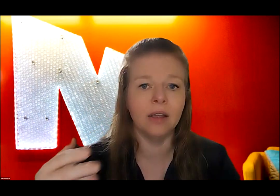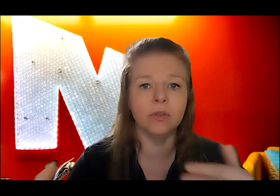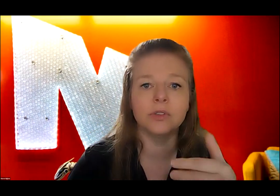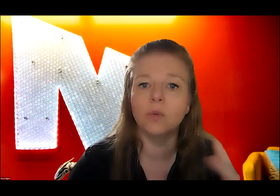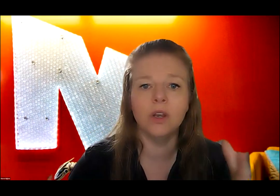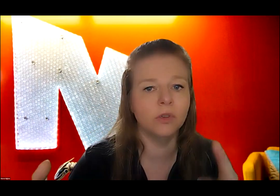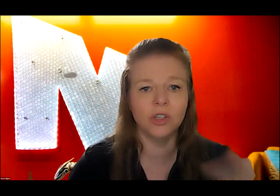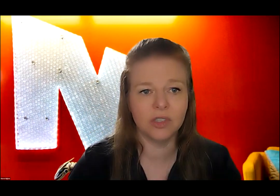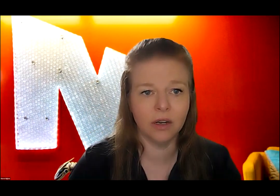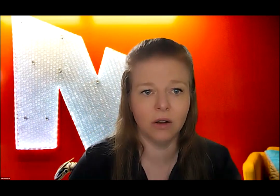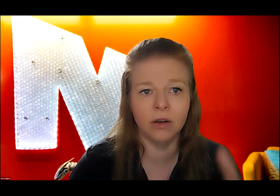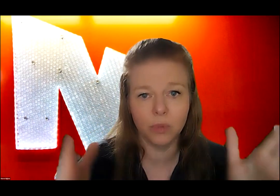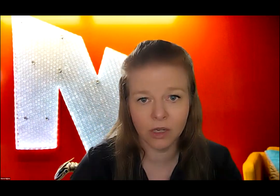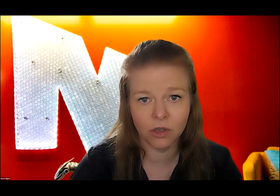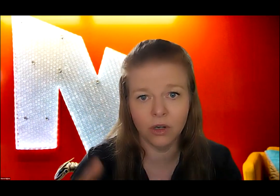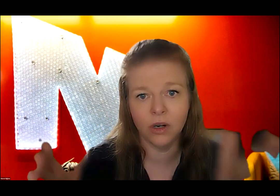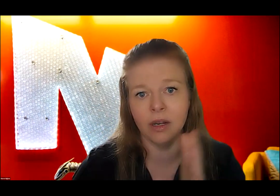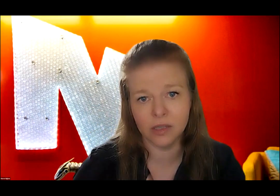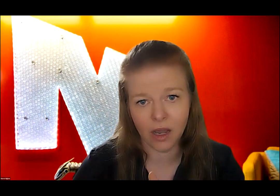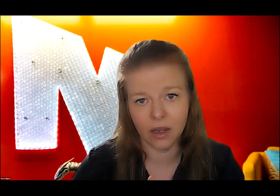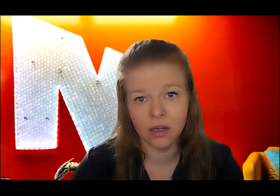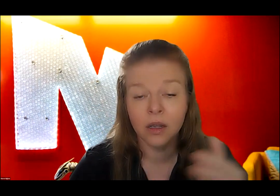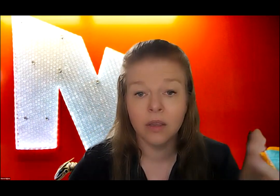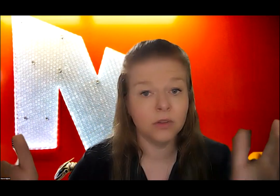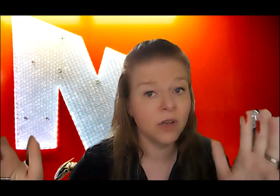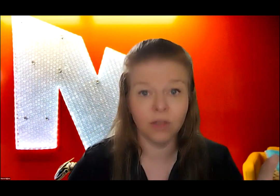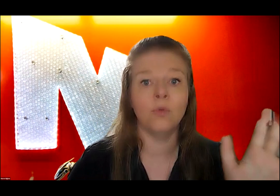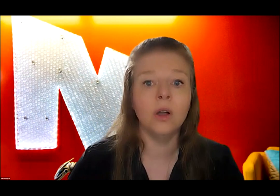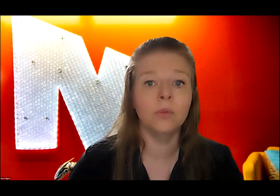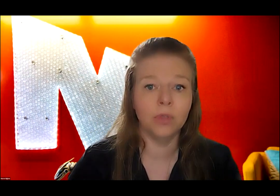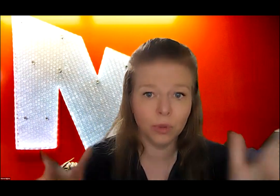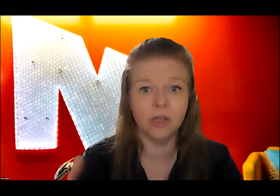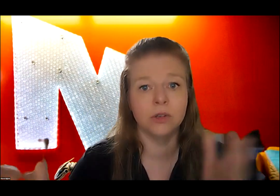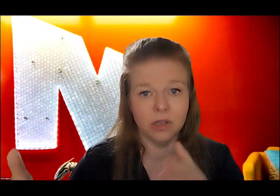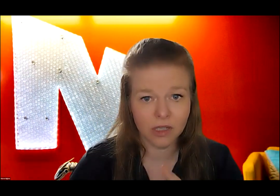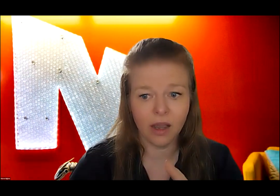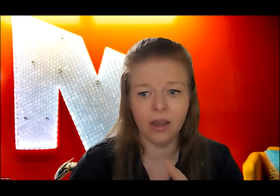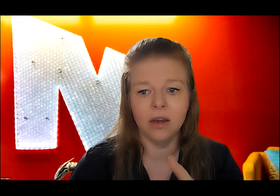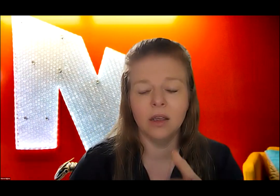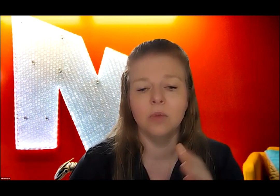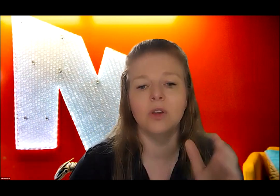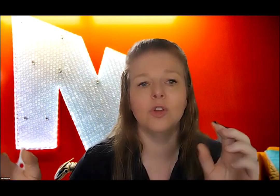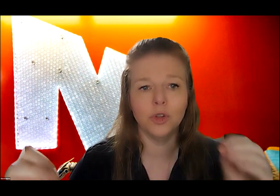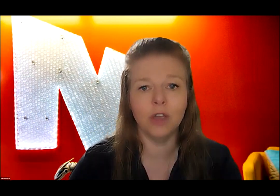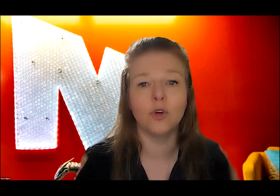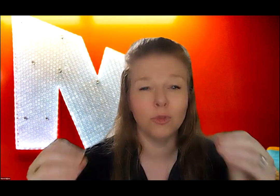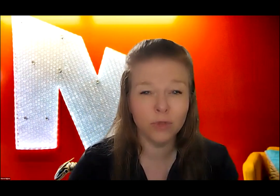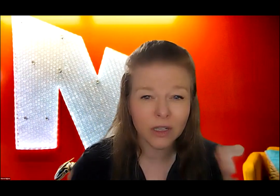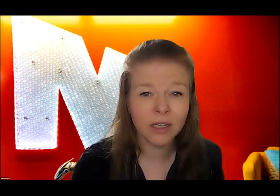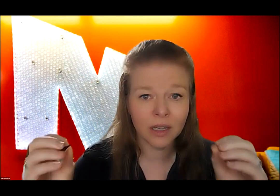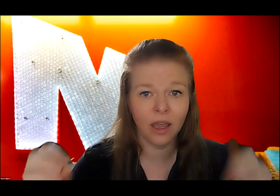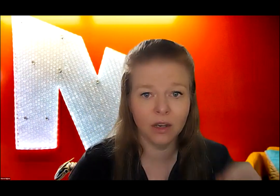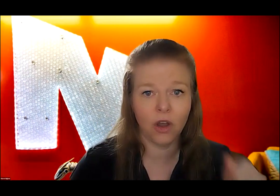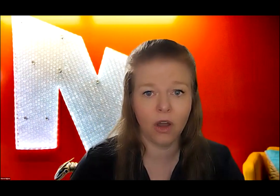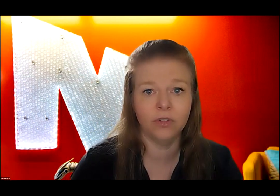different angles. We don't just sit on a presenter and a slide. There's nothing wrong with a presenter and a slide, but if you're looking for a